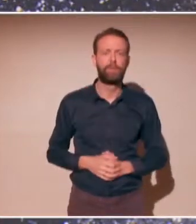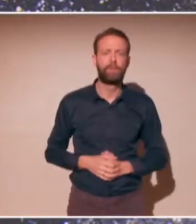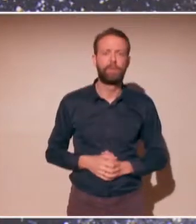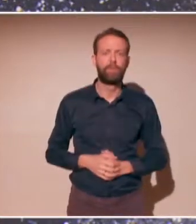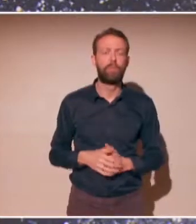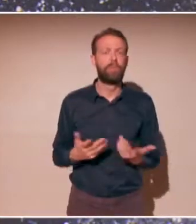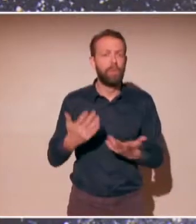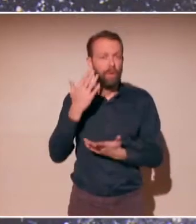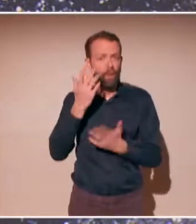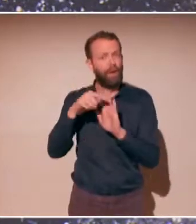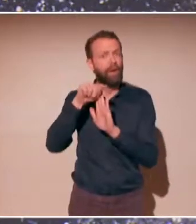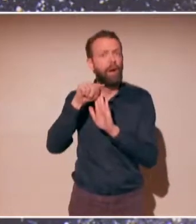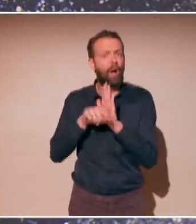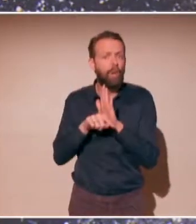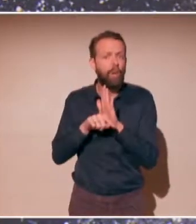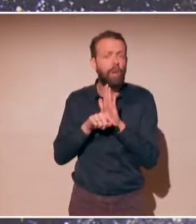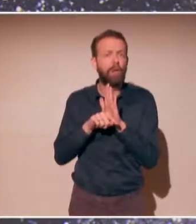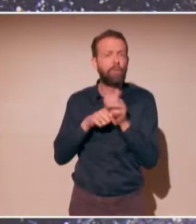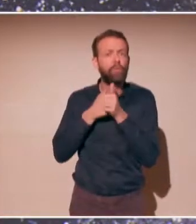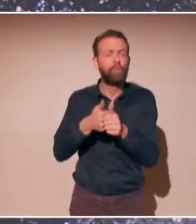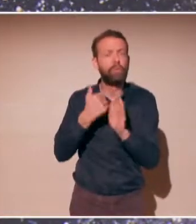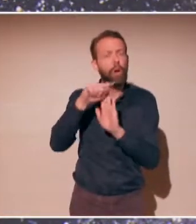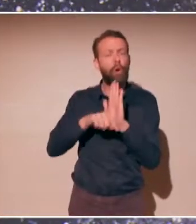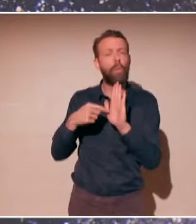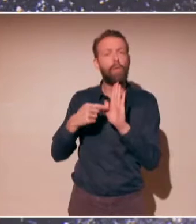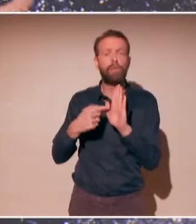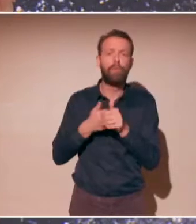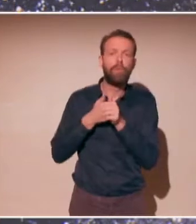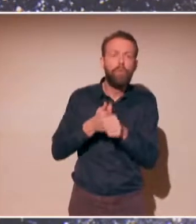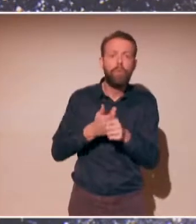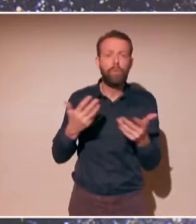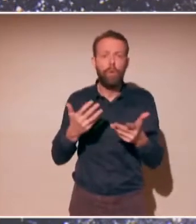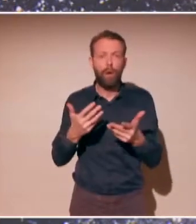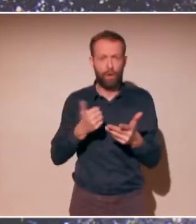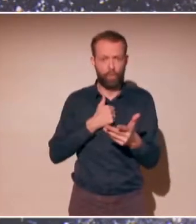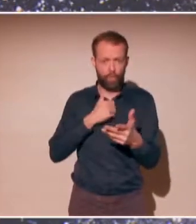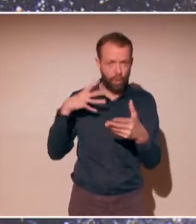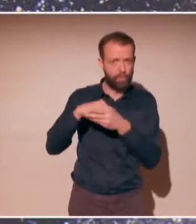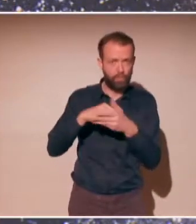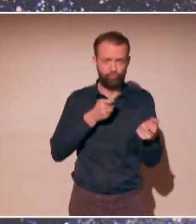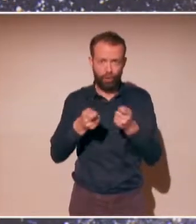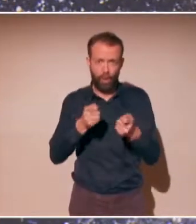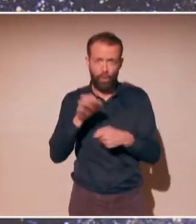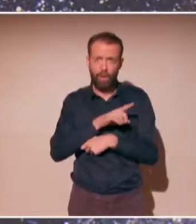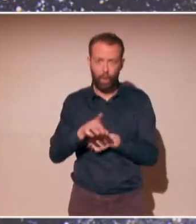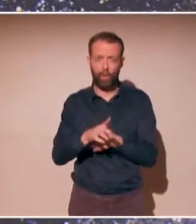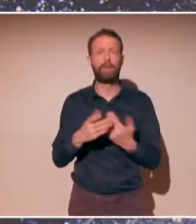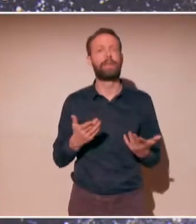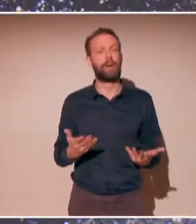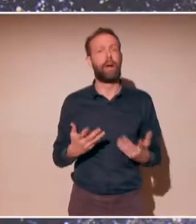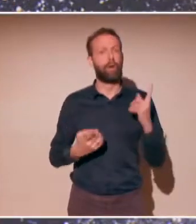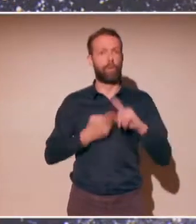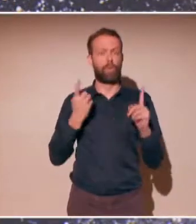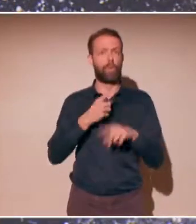Who's going to decide how the data is going to be accessed? Are the regulations going to be regulations that we can control? These